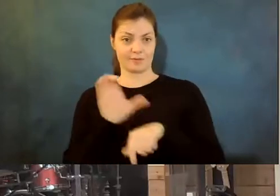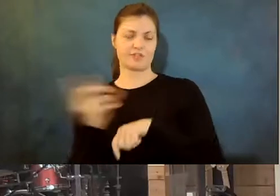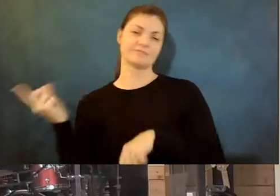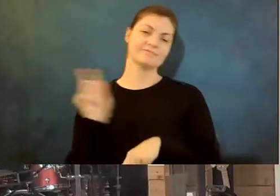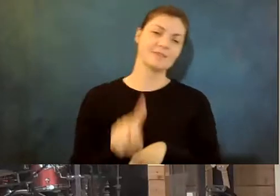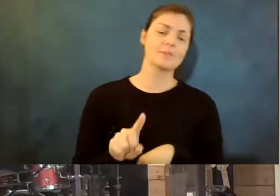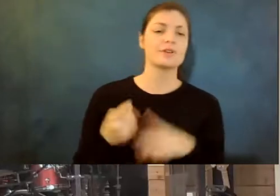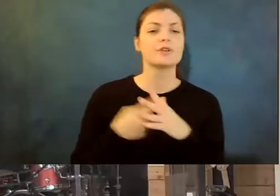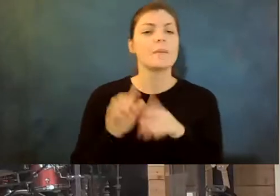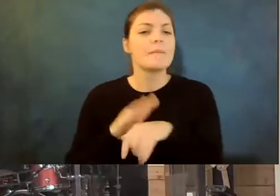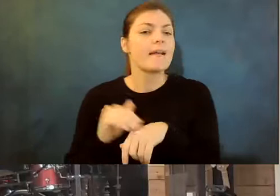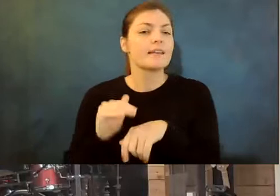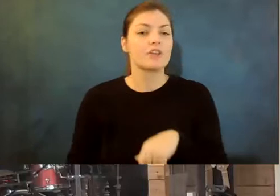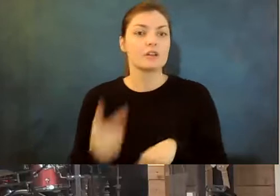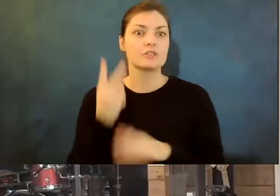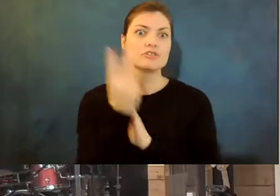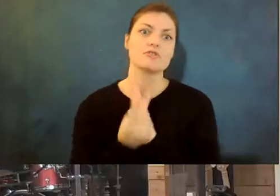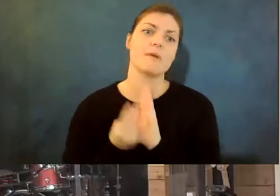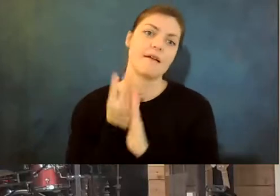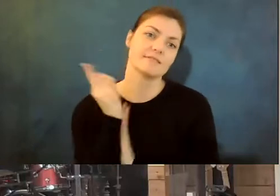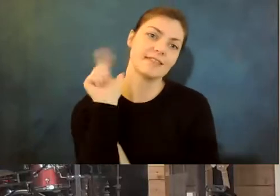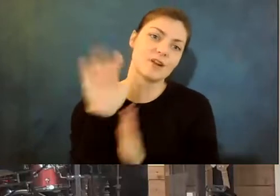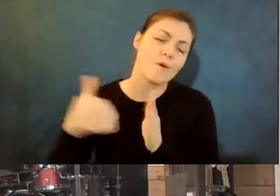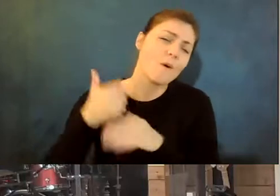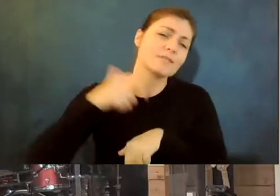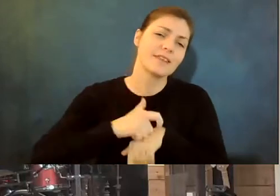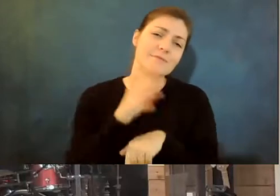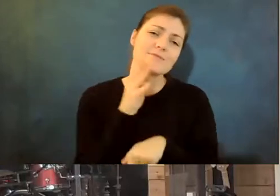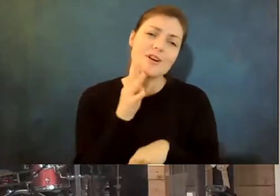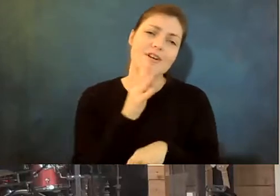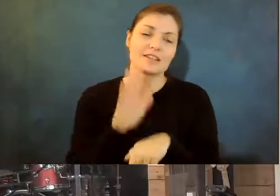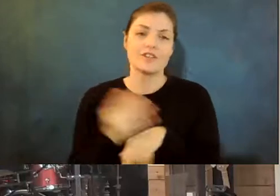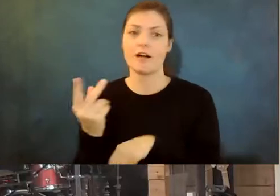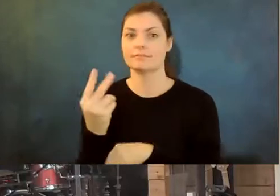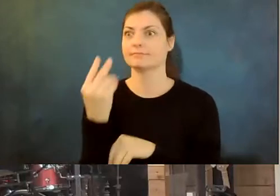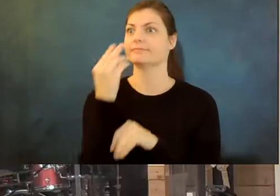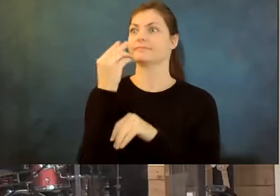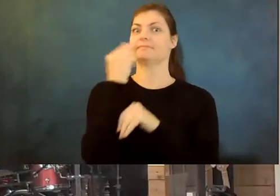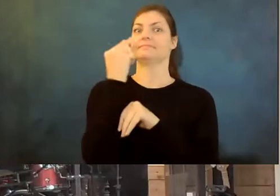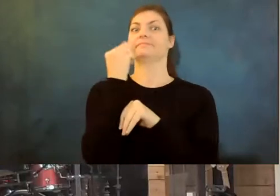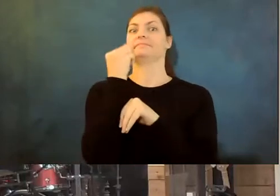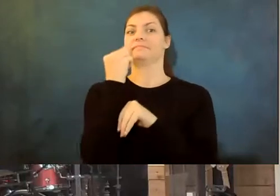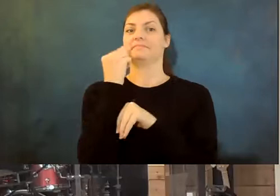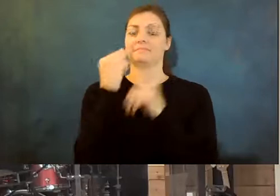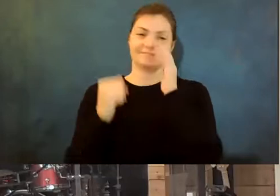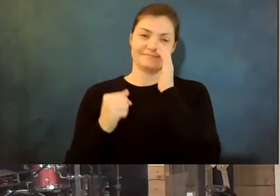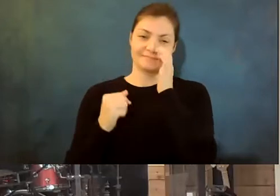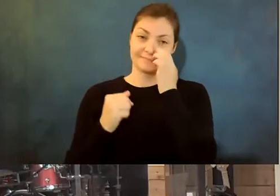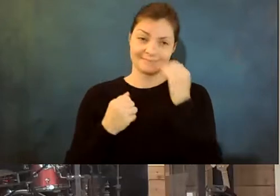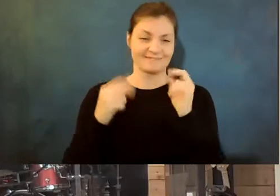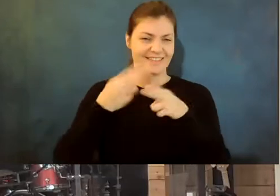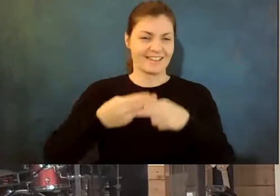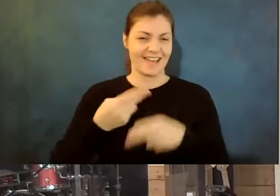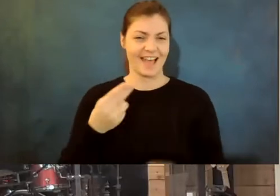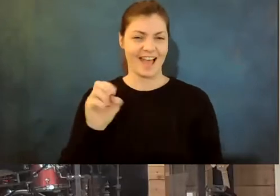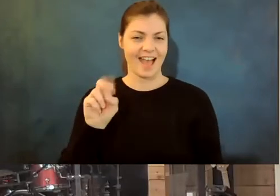dogs. We started petting our dog. 2.5 hours later, the whole time they were talking, the dog won't leave. When you talk about someone hounding you, my dog